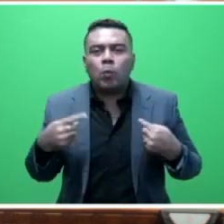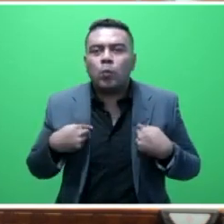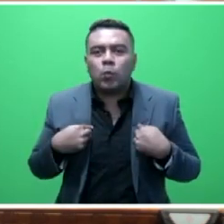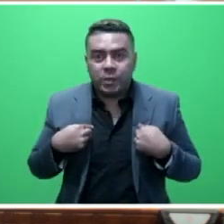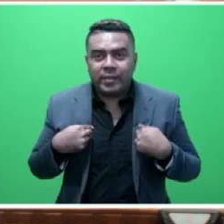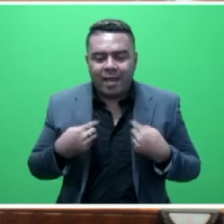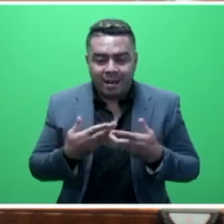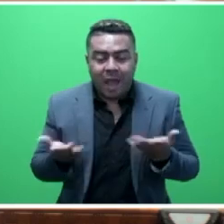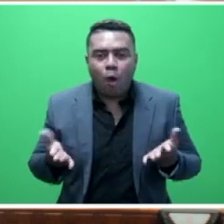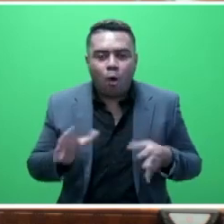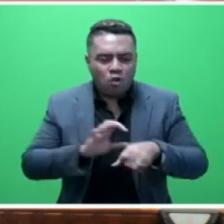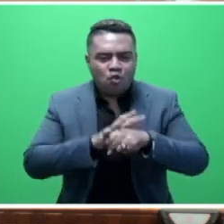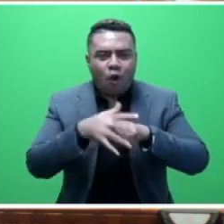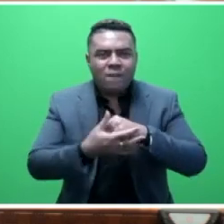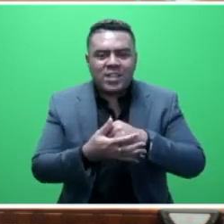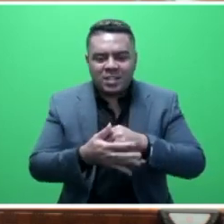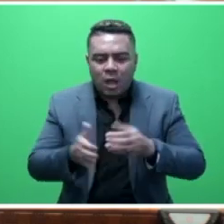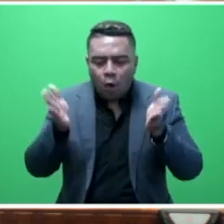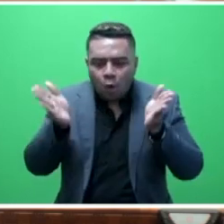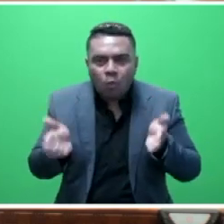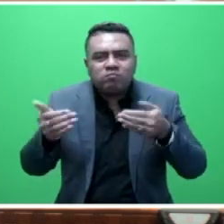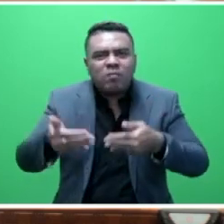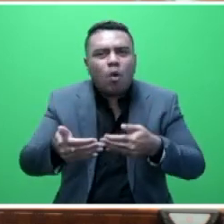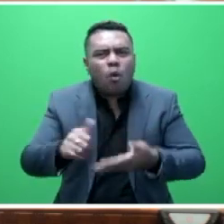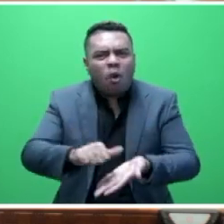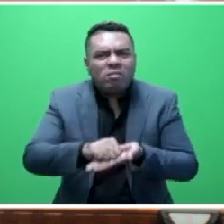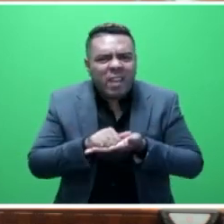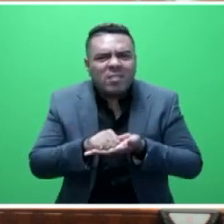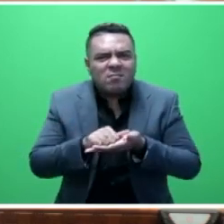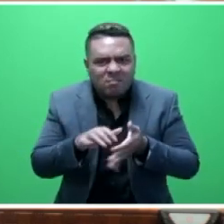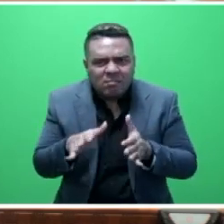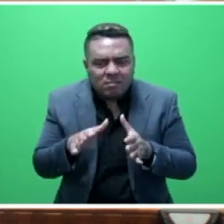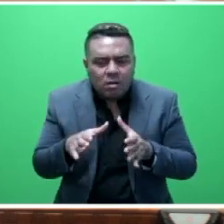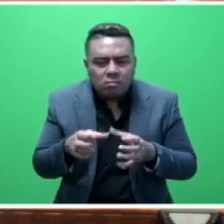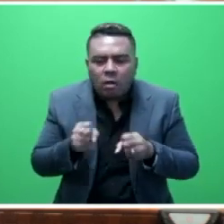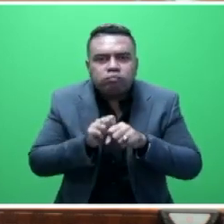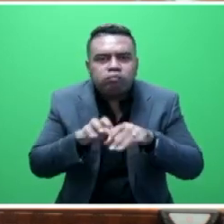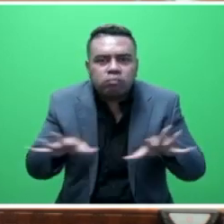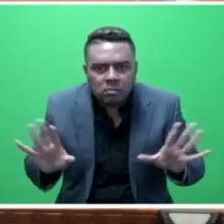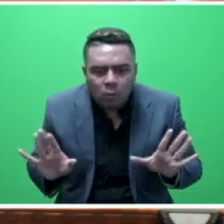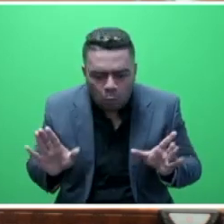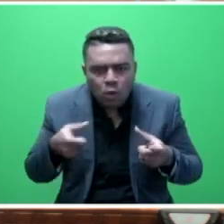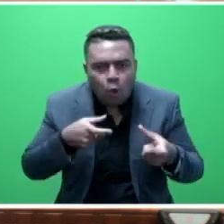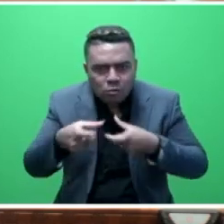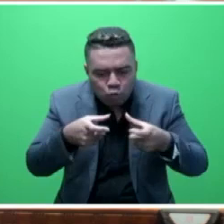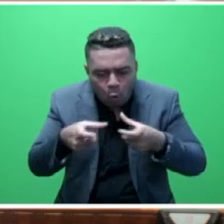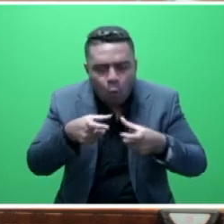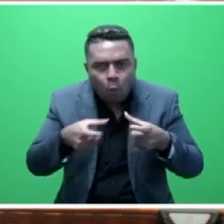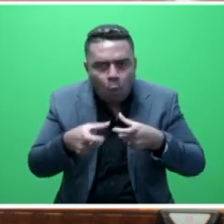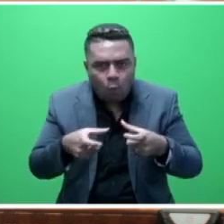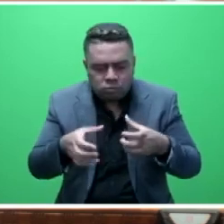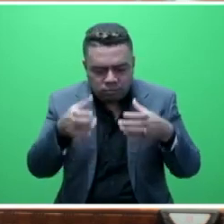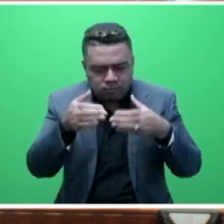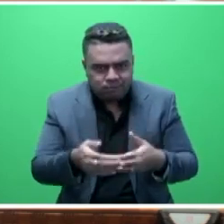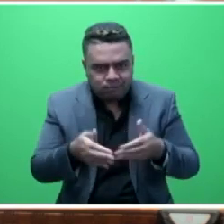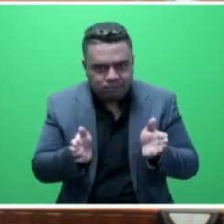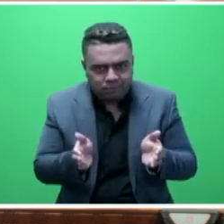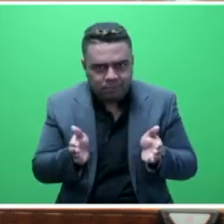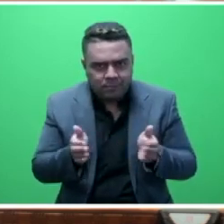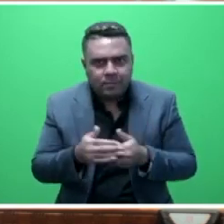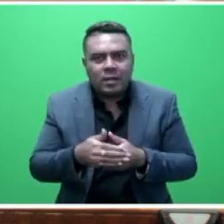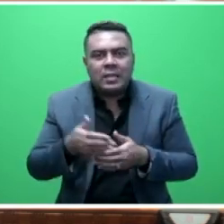COVID-contained country. Excluding a handful of cases confirmed among returning citizens who have been confined securely